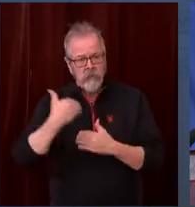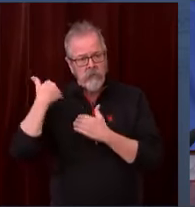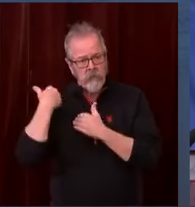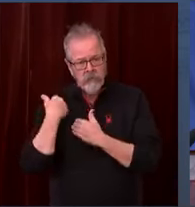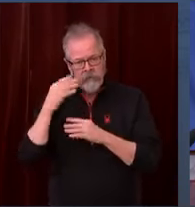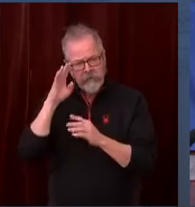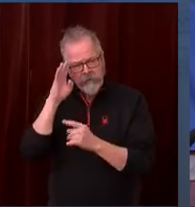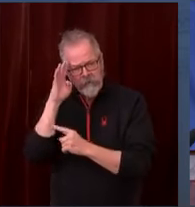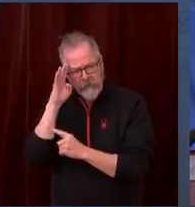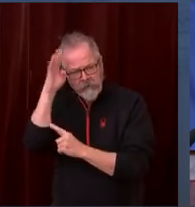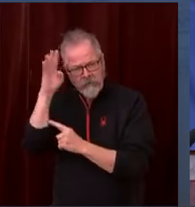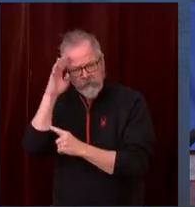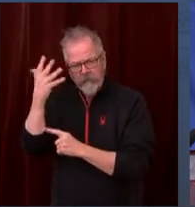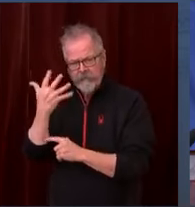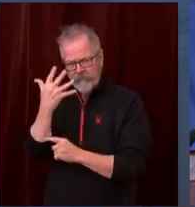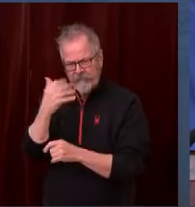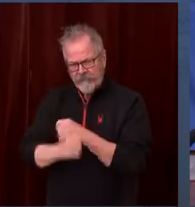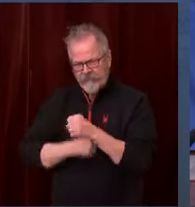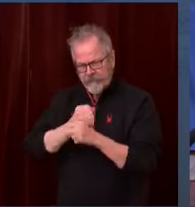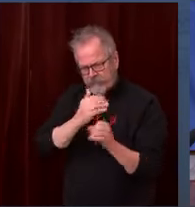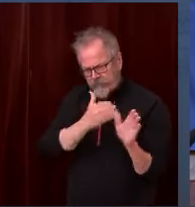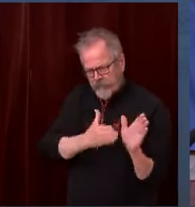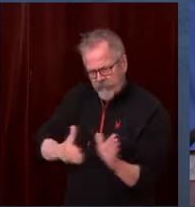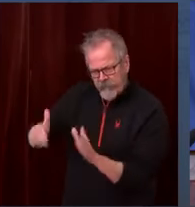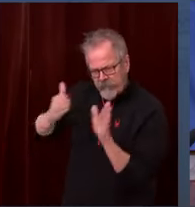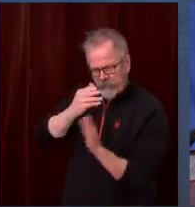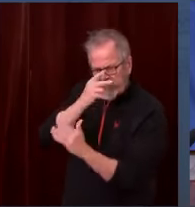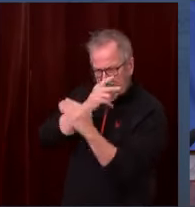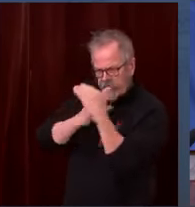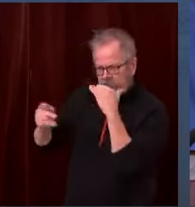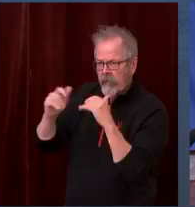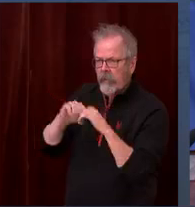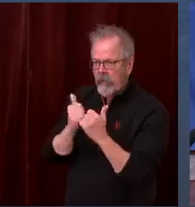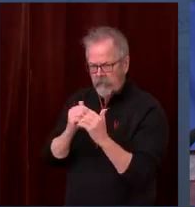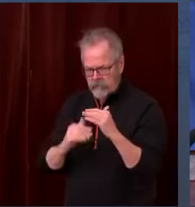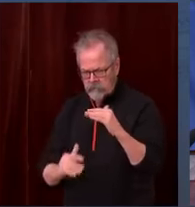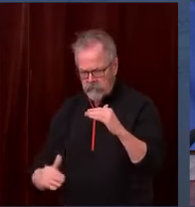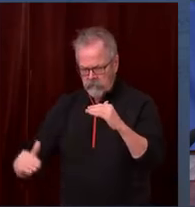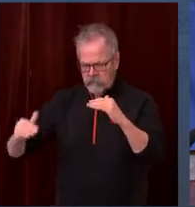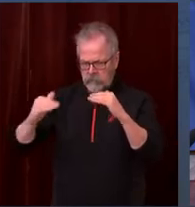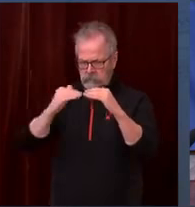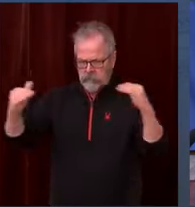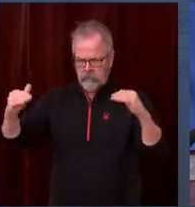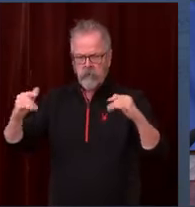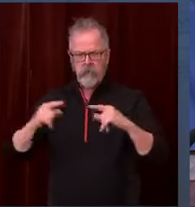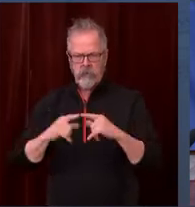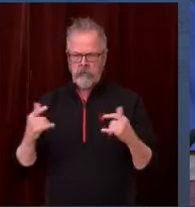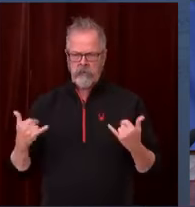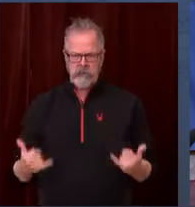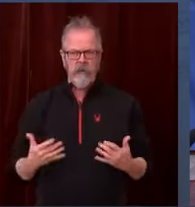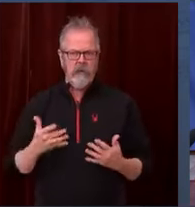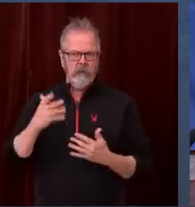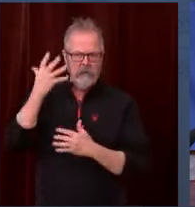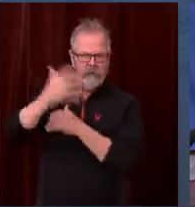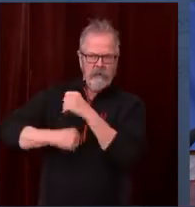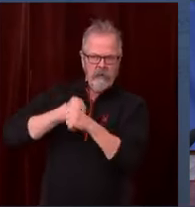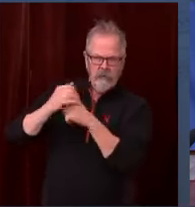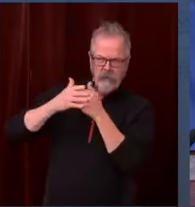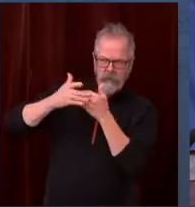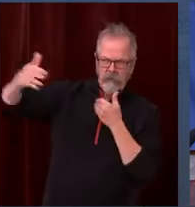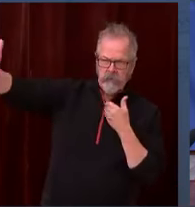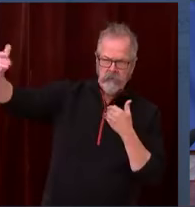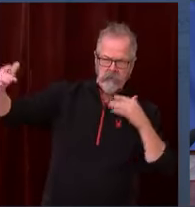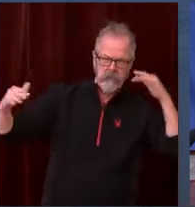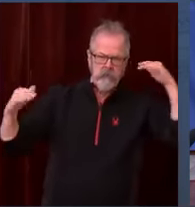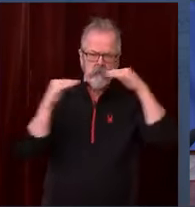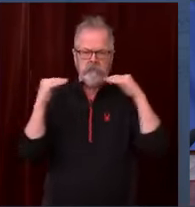out in the diversity, equity, and inclusion plans in order to keep the arc of the moral universe moving forward in the